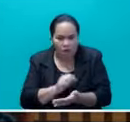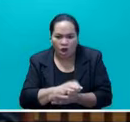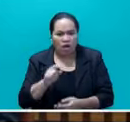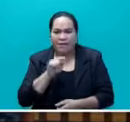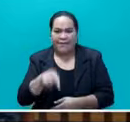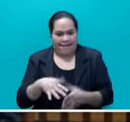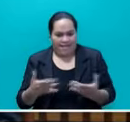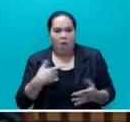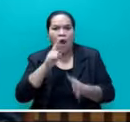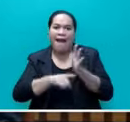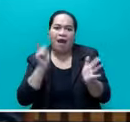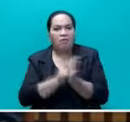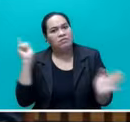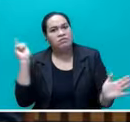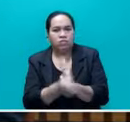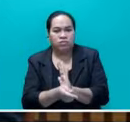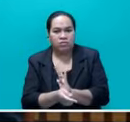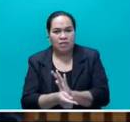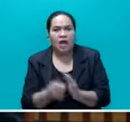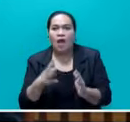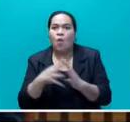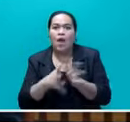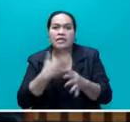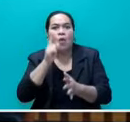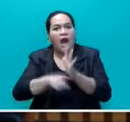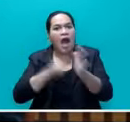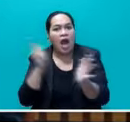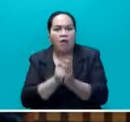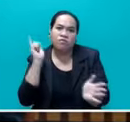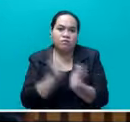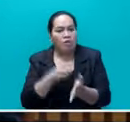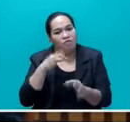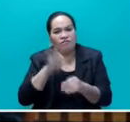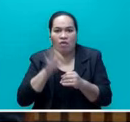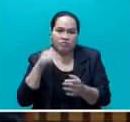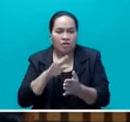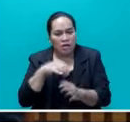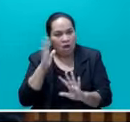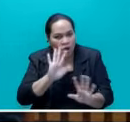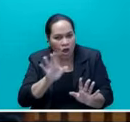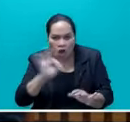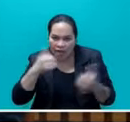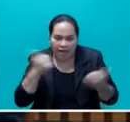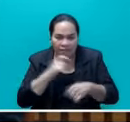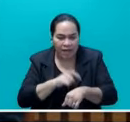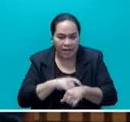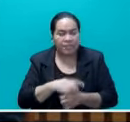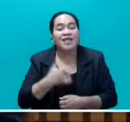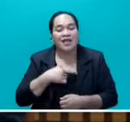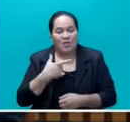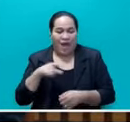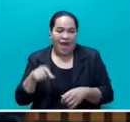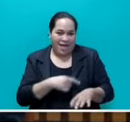it 1 hour now and 1 hour on Wednesday. That's not enough, totally not enough. And for that reason, we are opposing